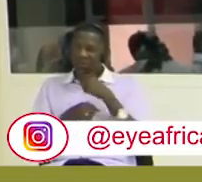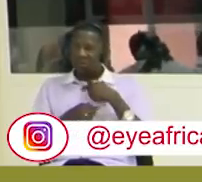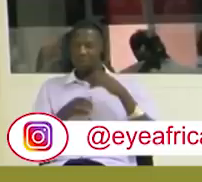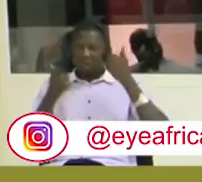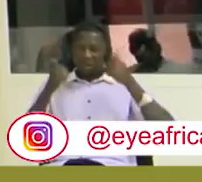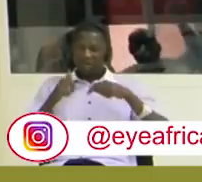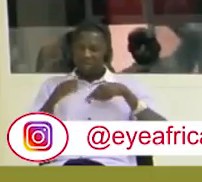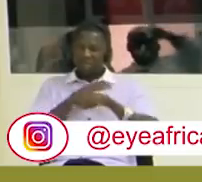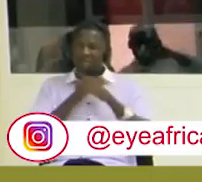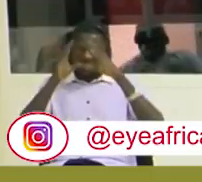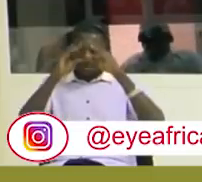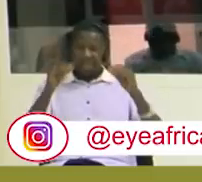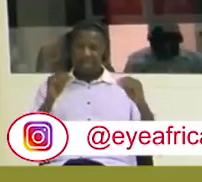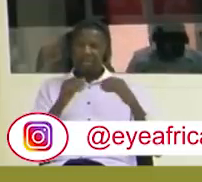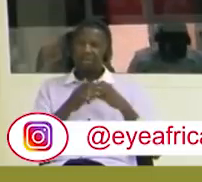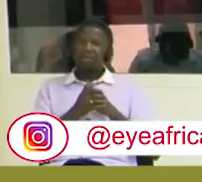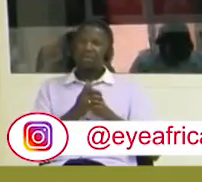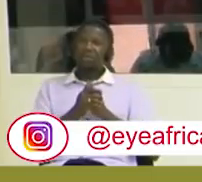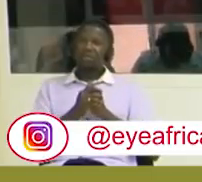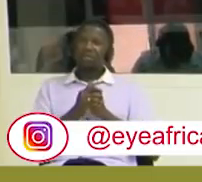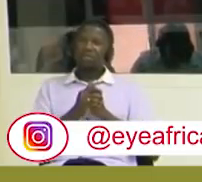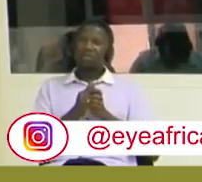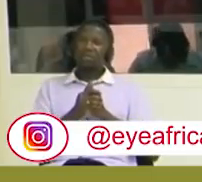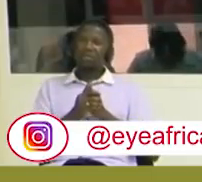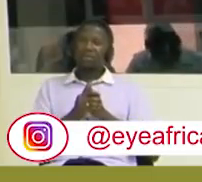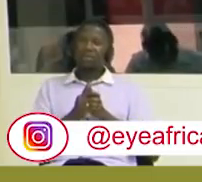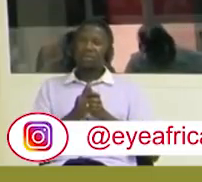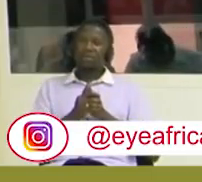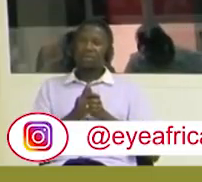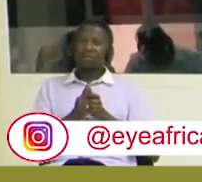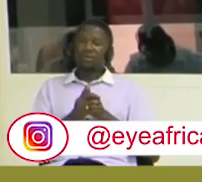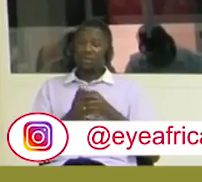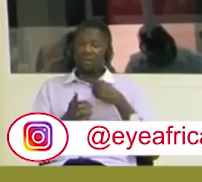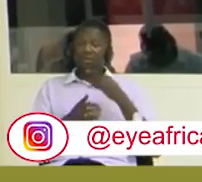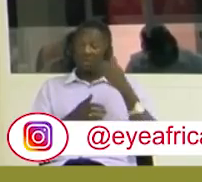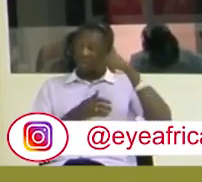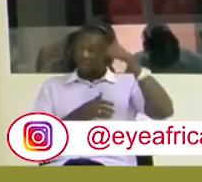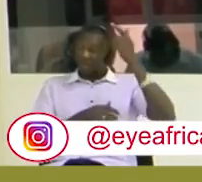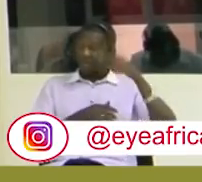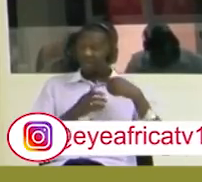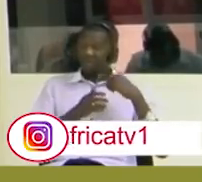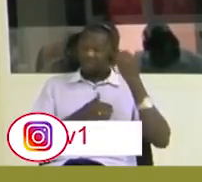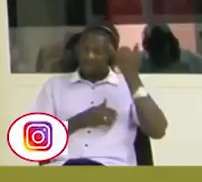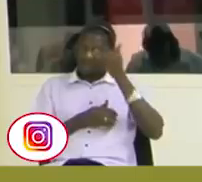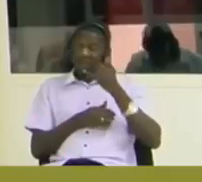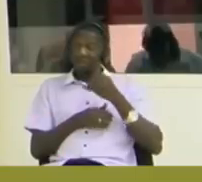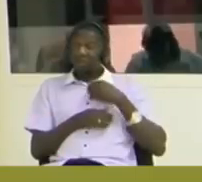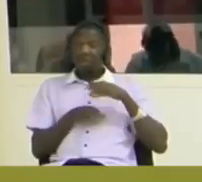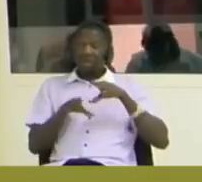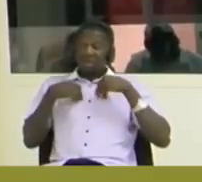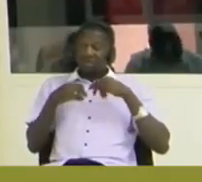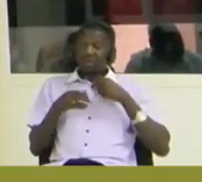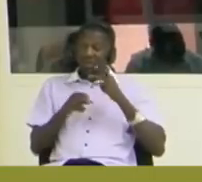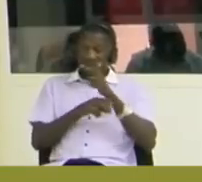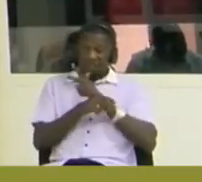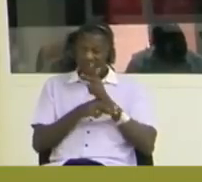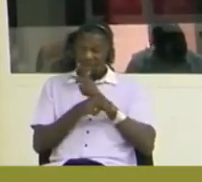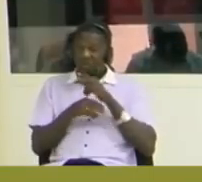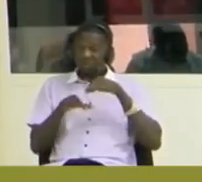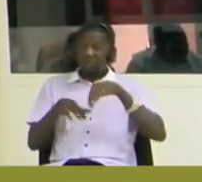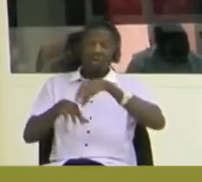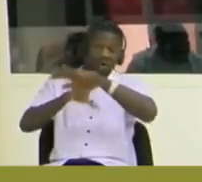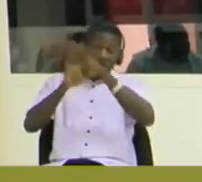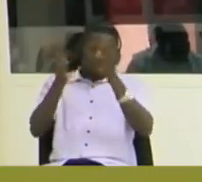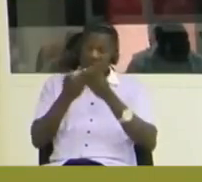house. Well, I cannot, that is inconceivable. He was out of his mind to allow his guards, all of them, to be taken